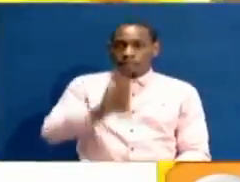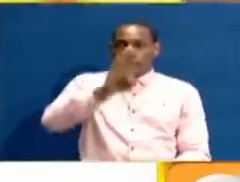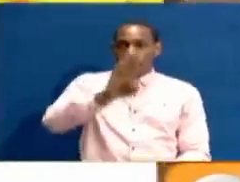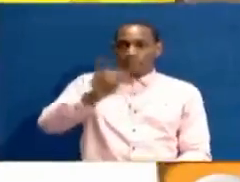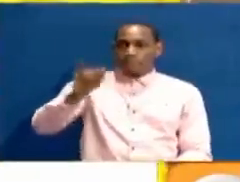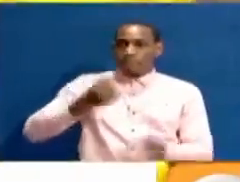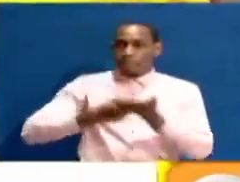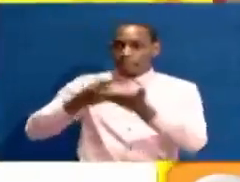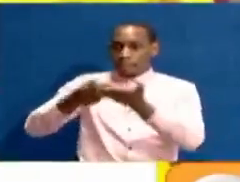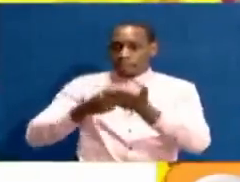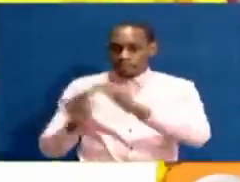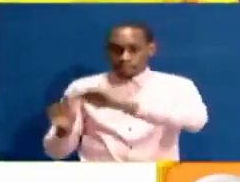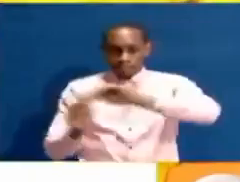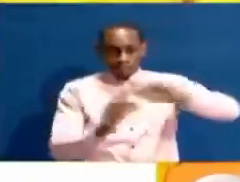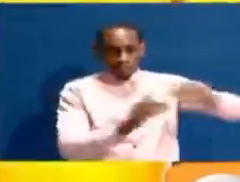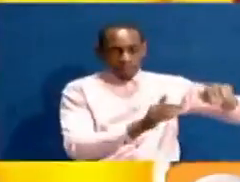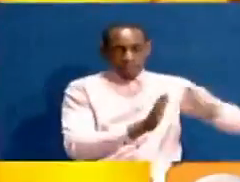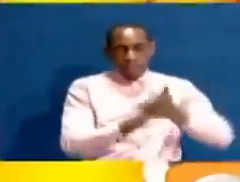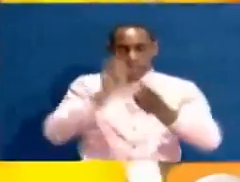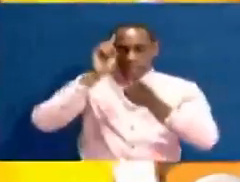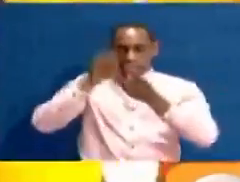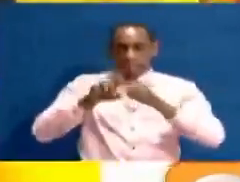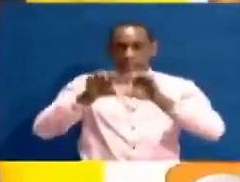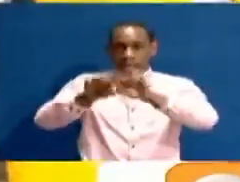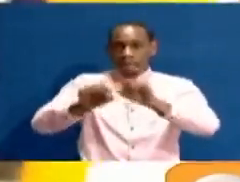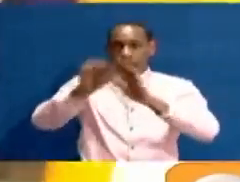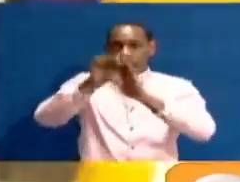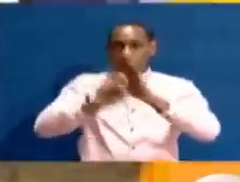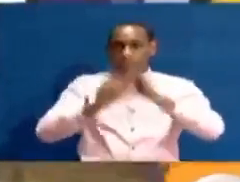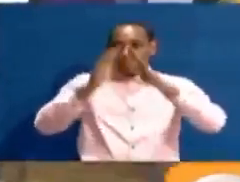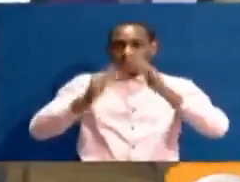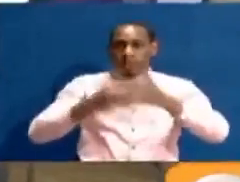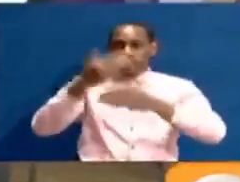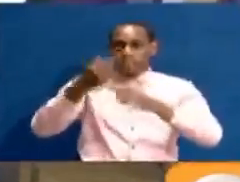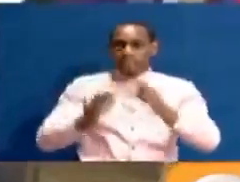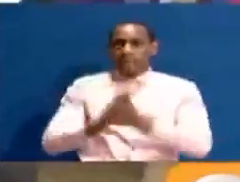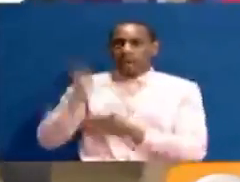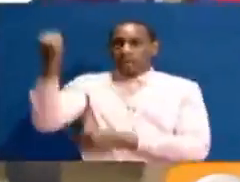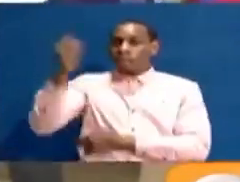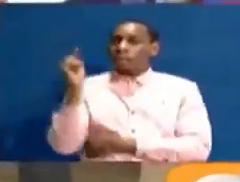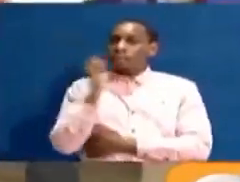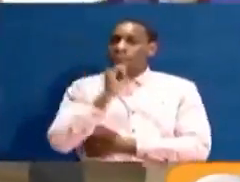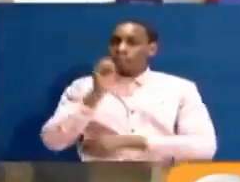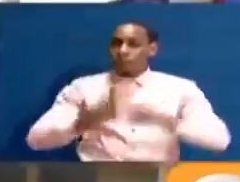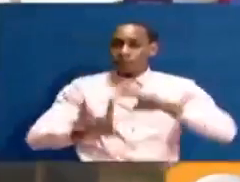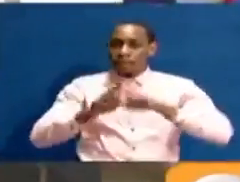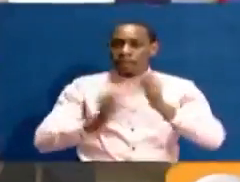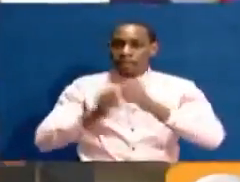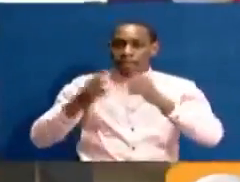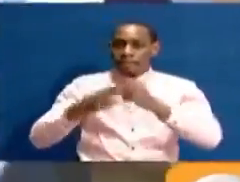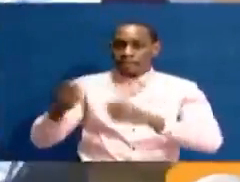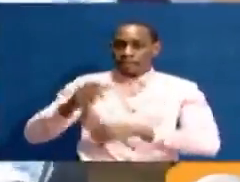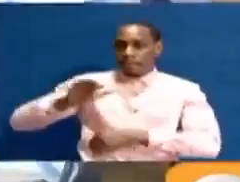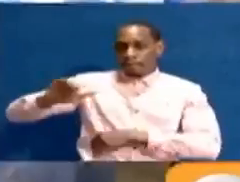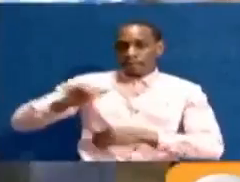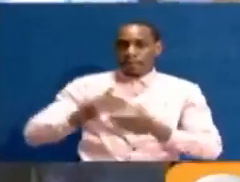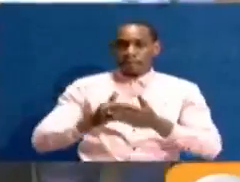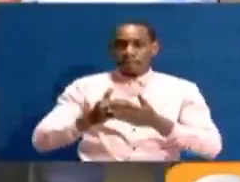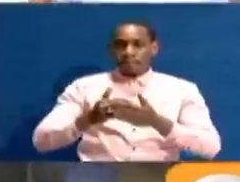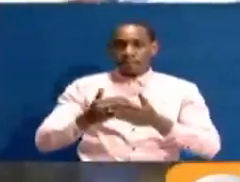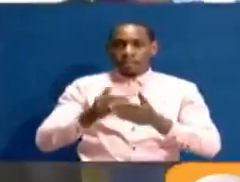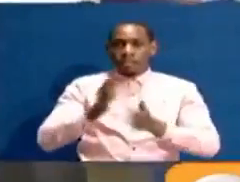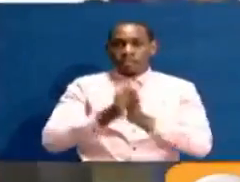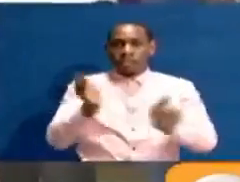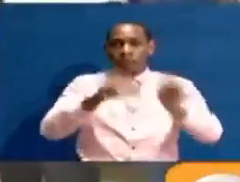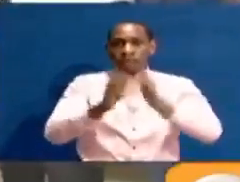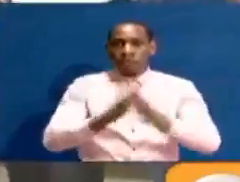BBI debate aside, the scramble for State House next year has raised political temperatures 17 months to the polls. Claims